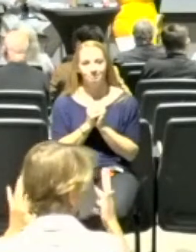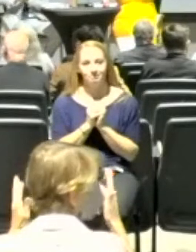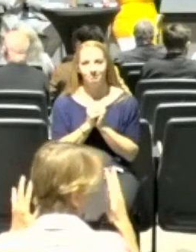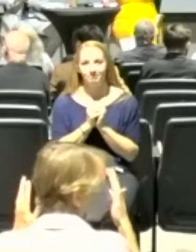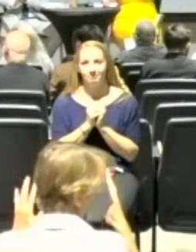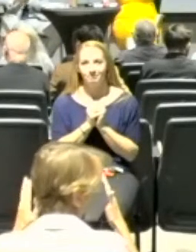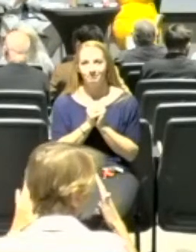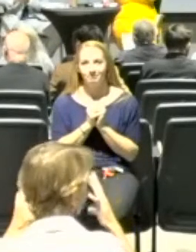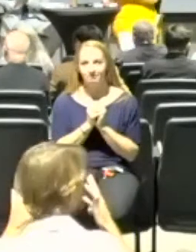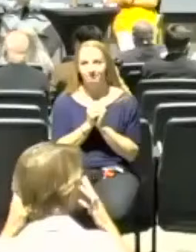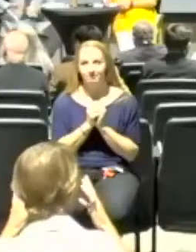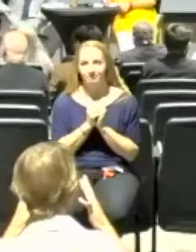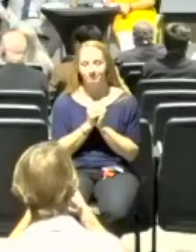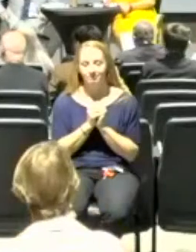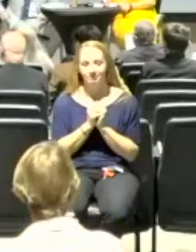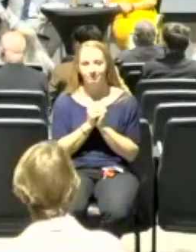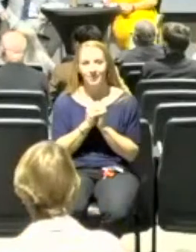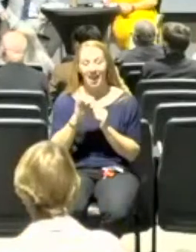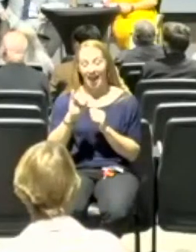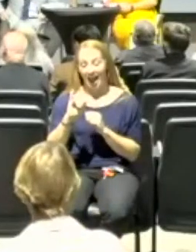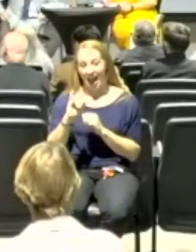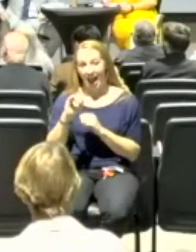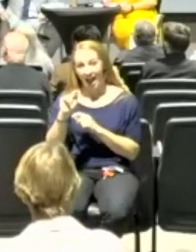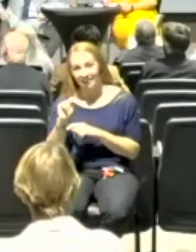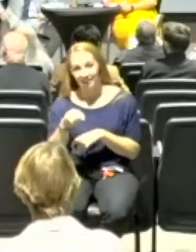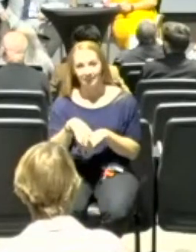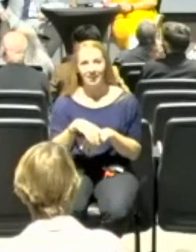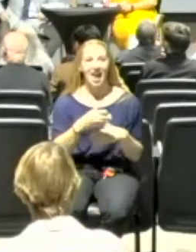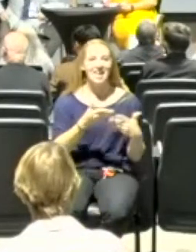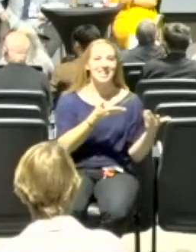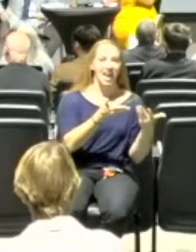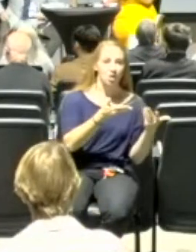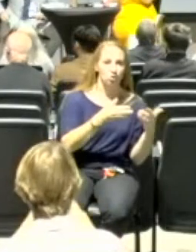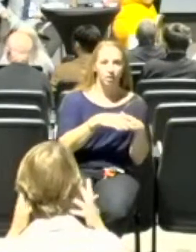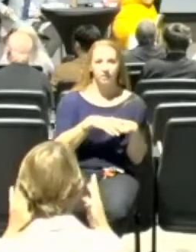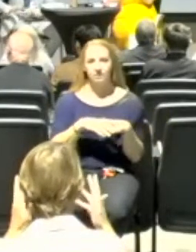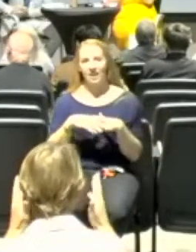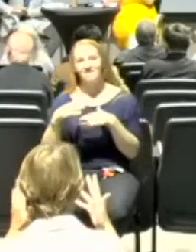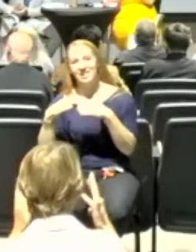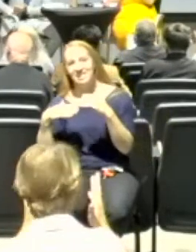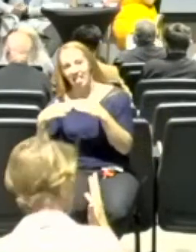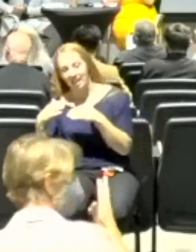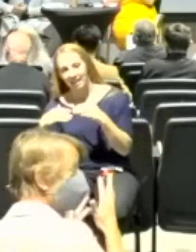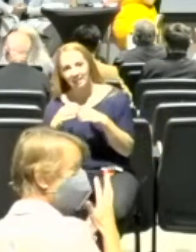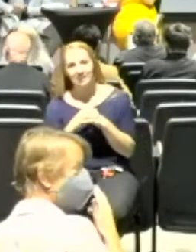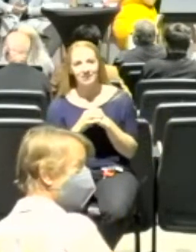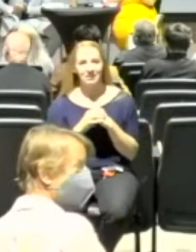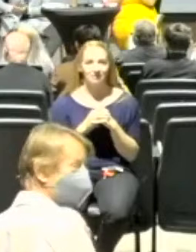Yeah, we're doing the things. IT, catering, facilities.